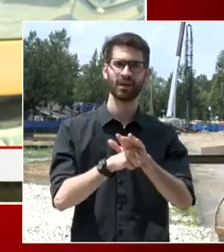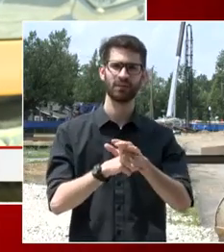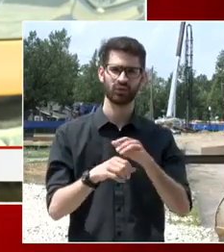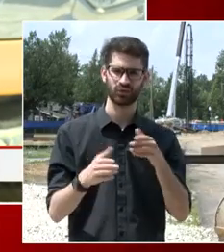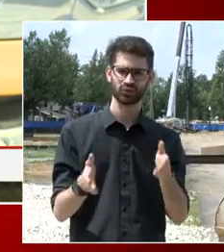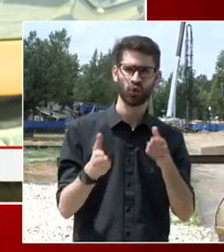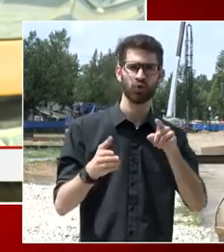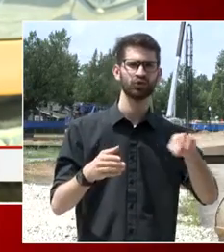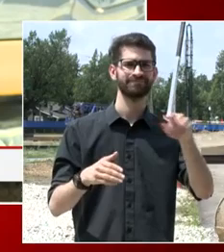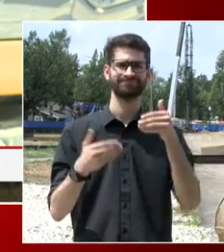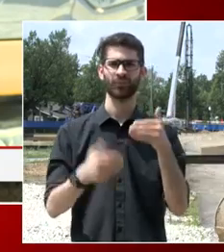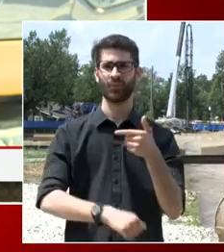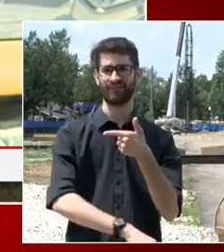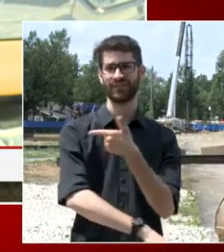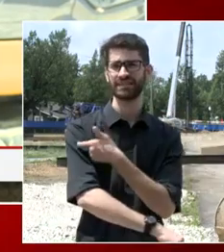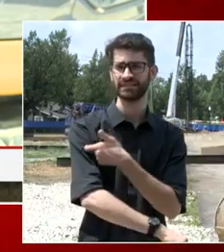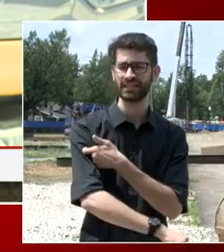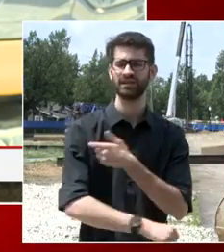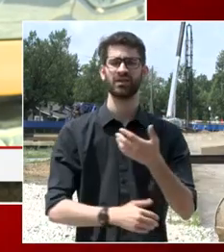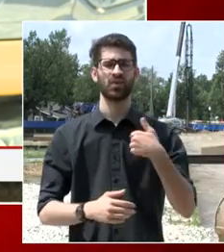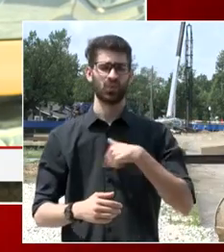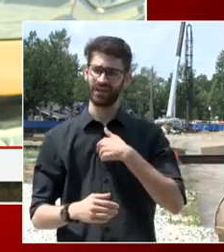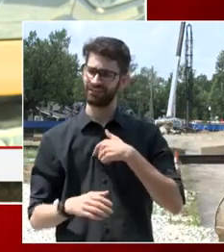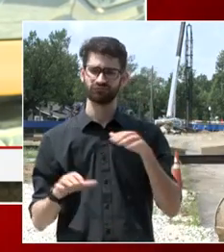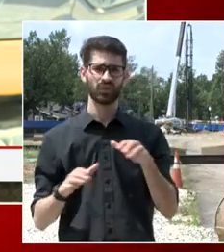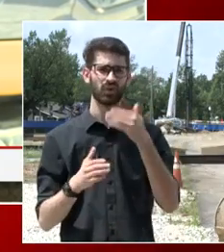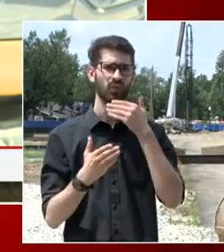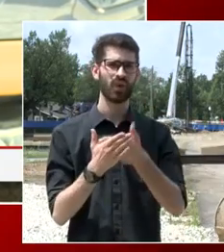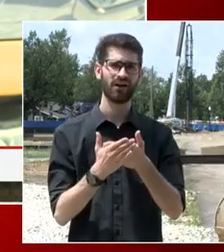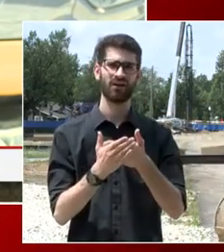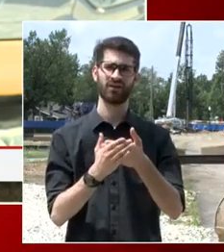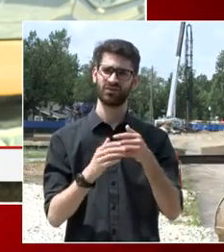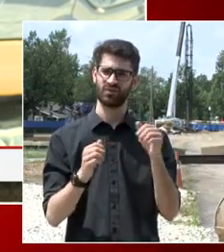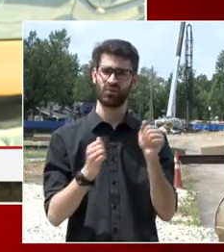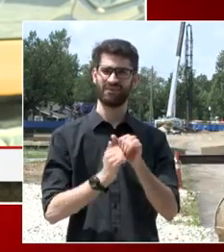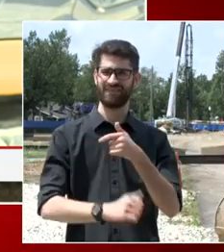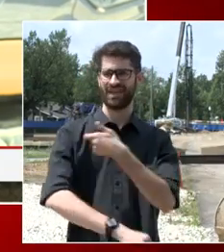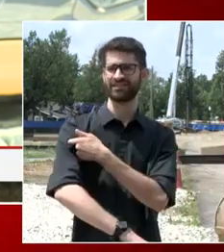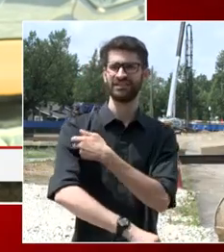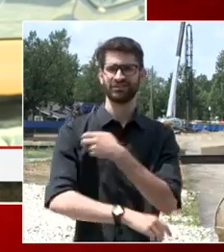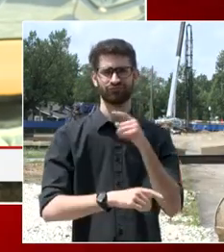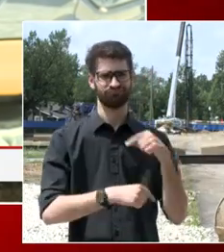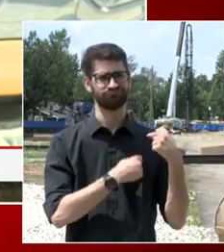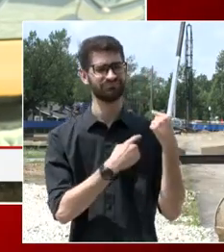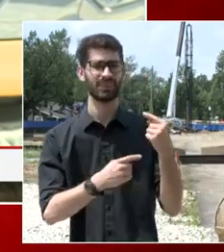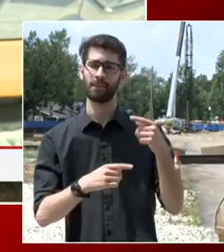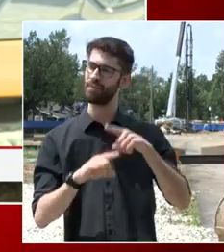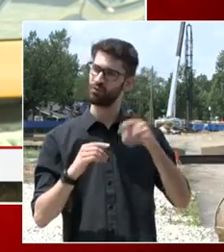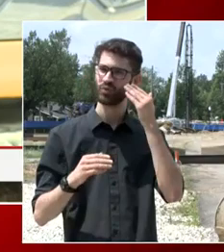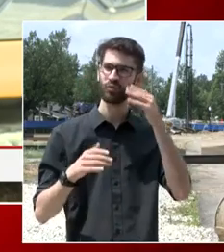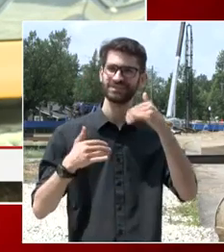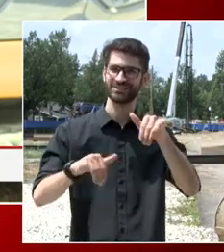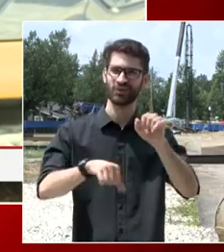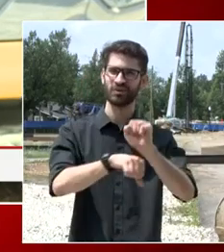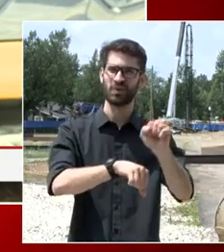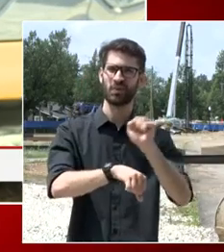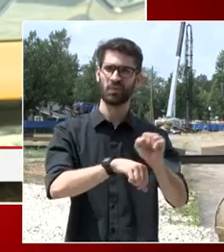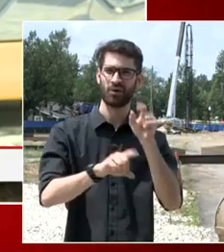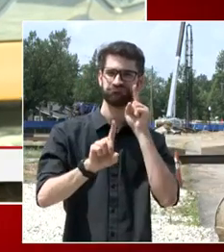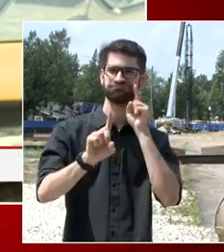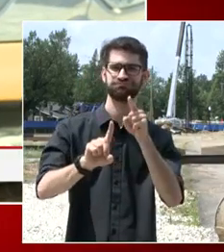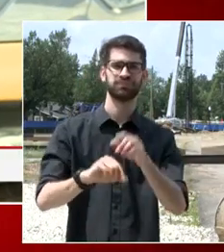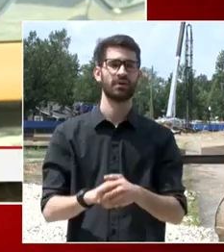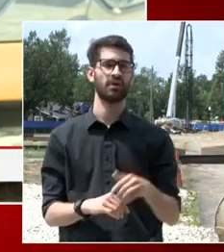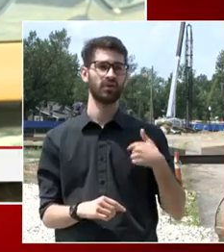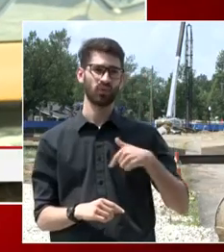get vaccinated. We've done very well with our vaccinations, though we have work to do. So we are out